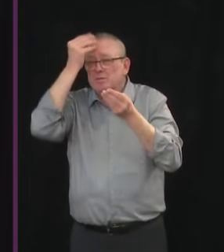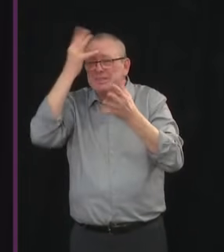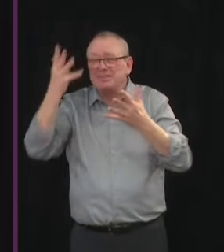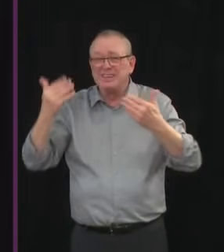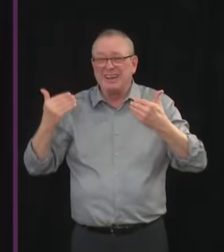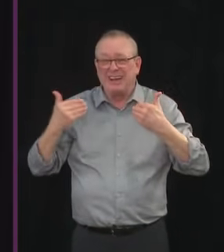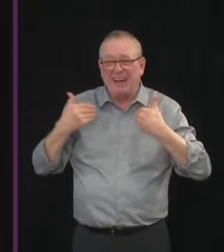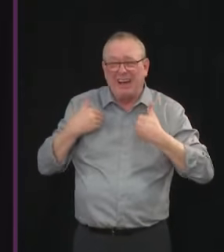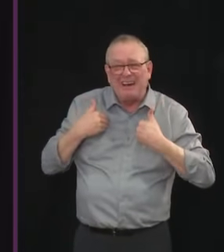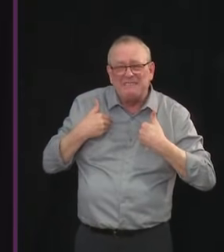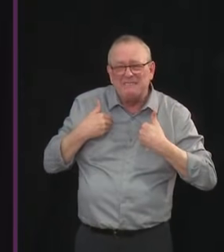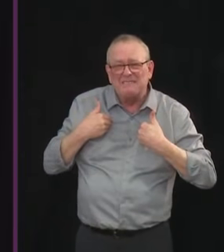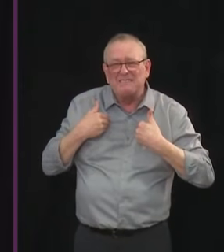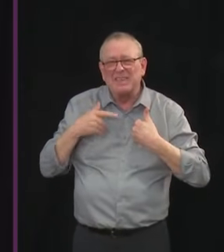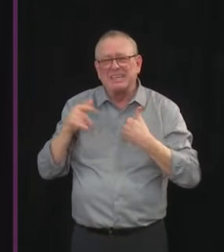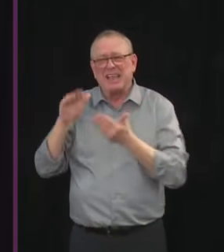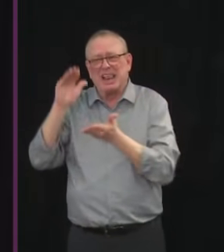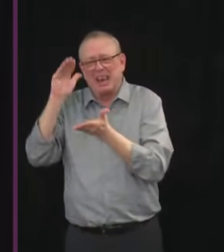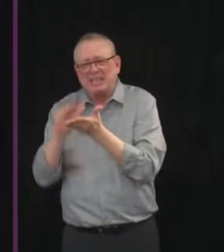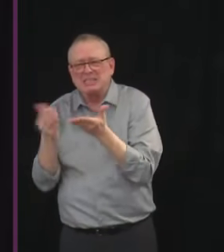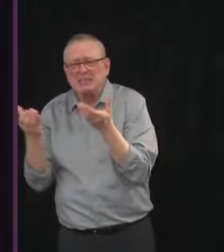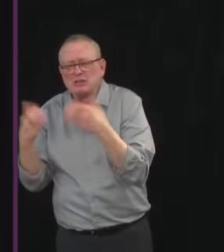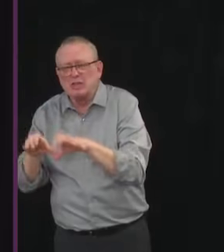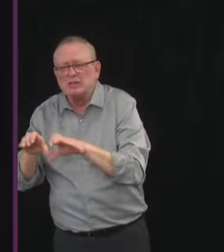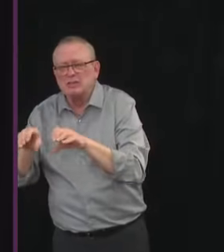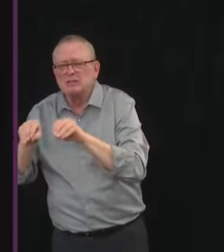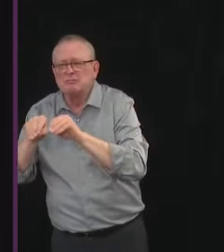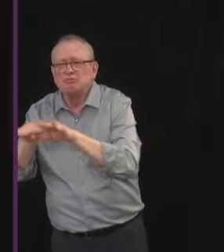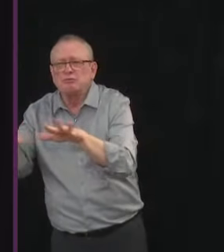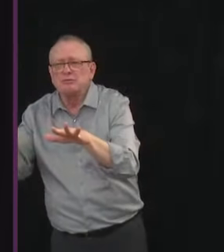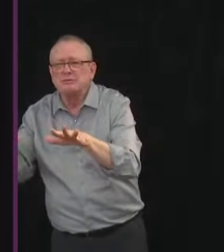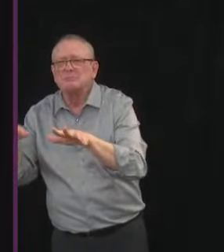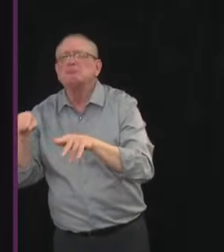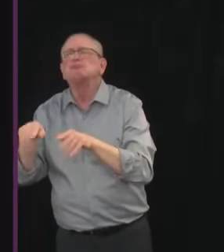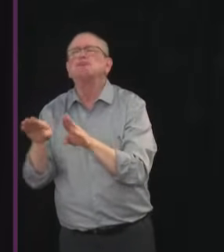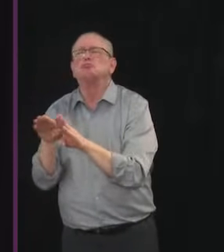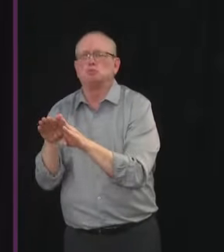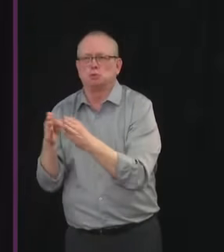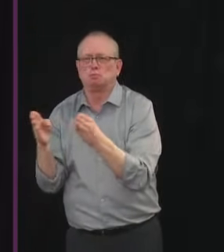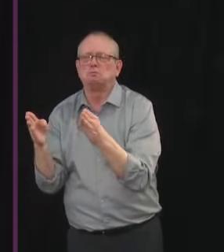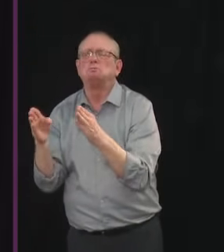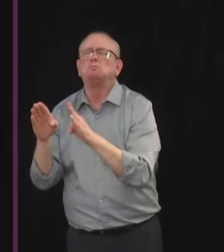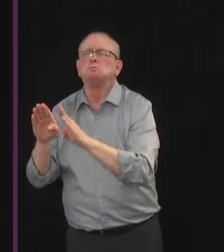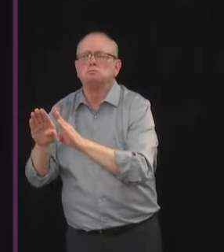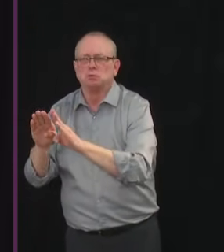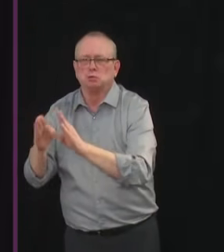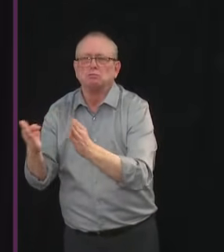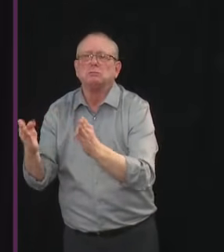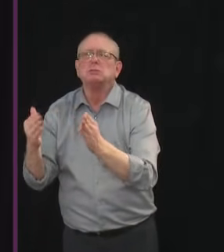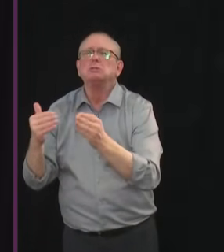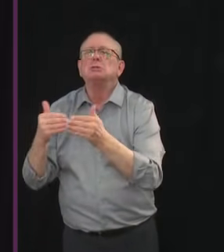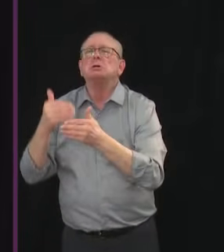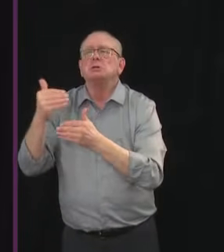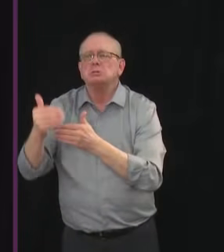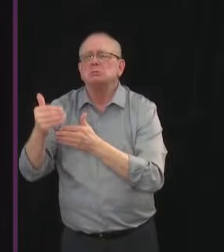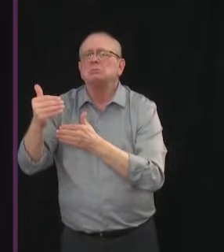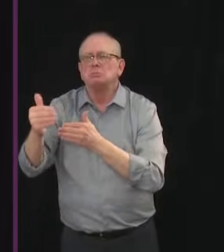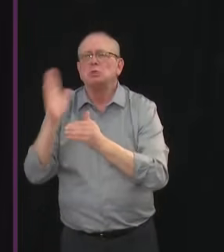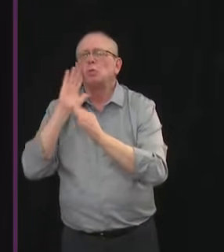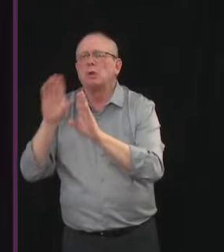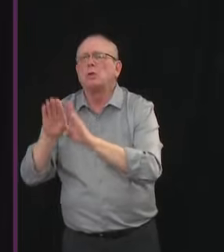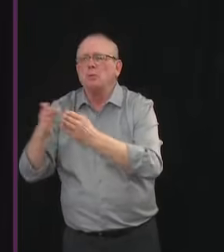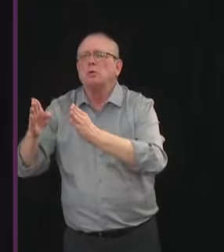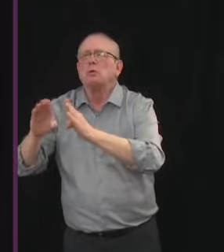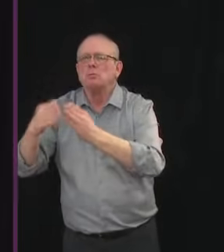having transmission occur in those settings, and then moving on to potentially easing in other settings. And we are working with industry partners